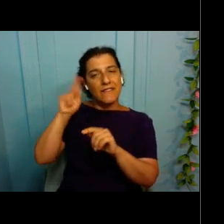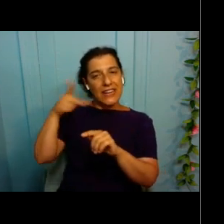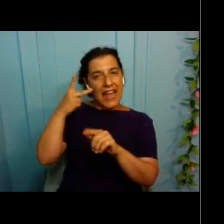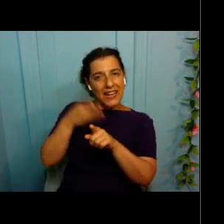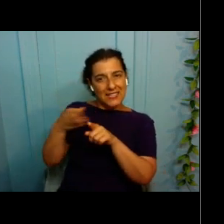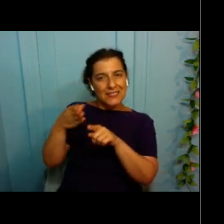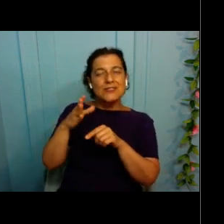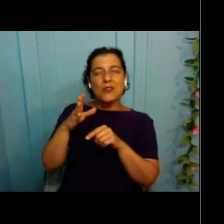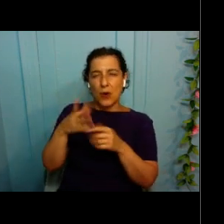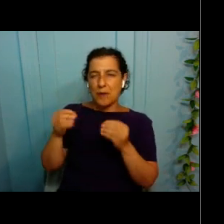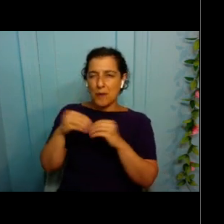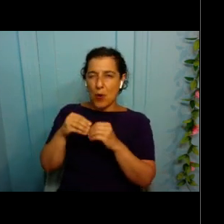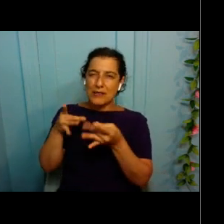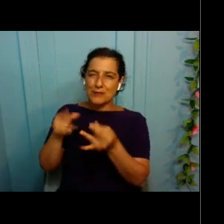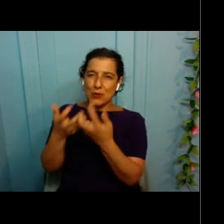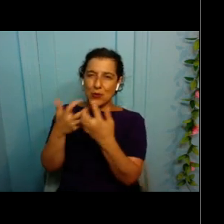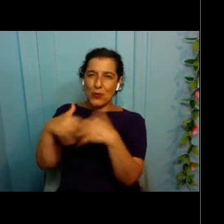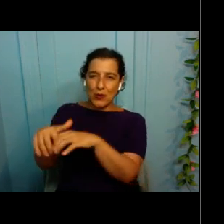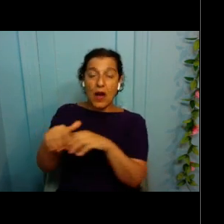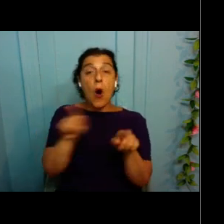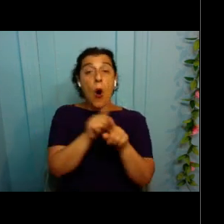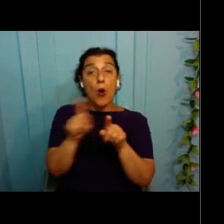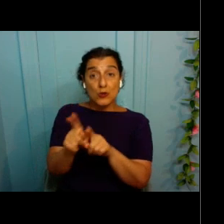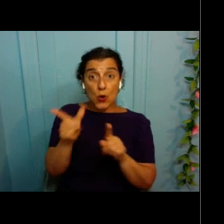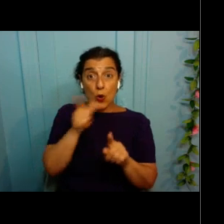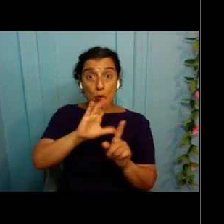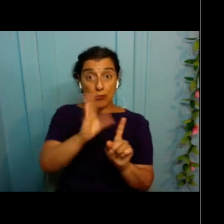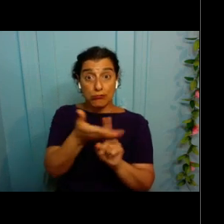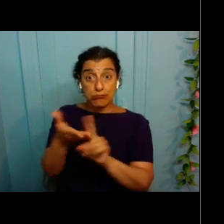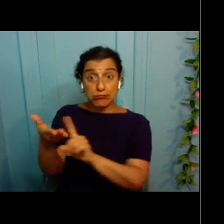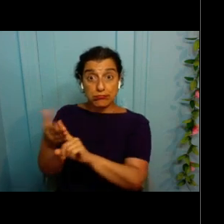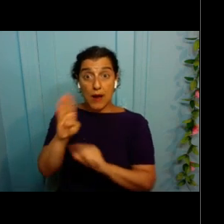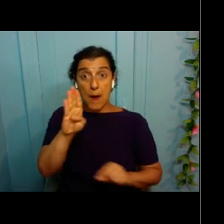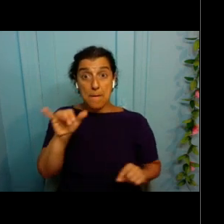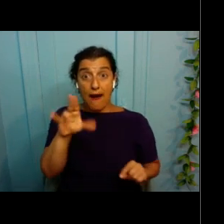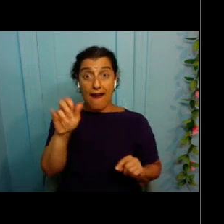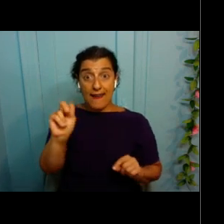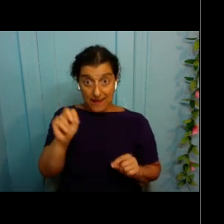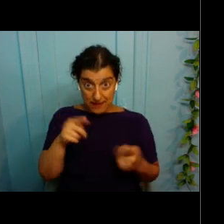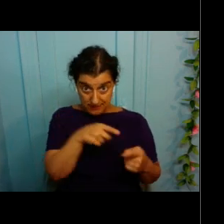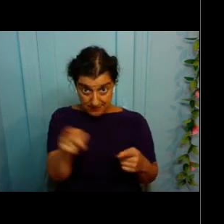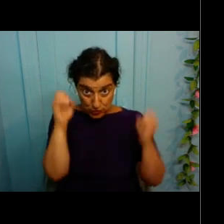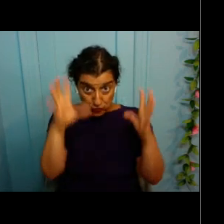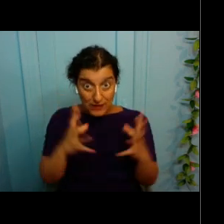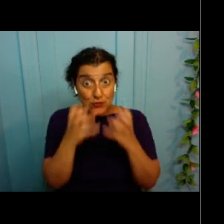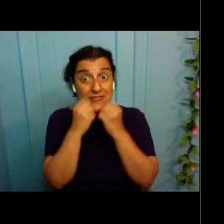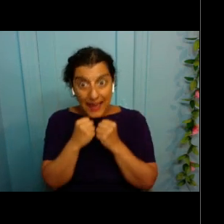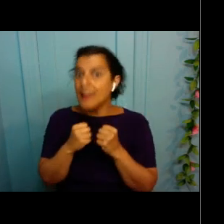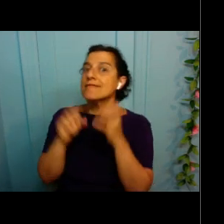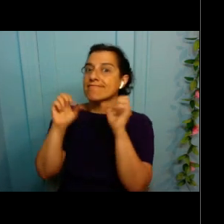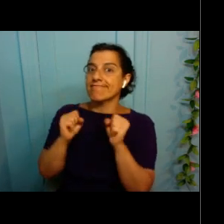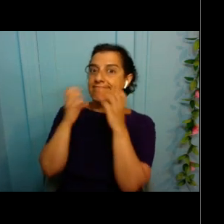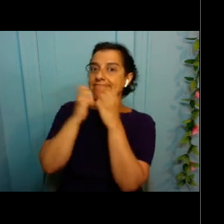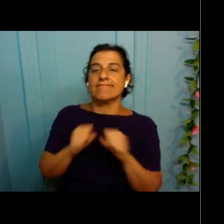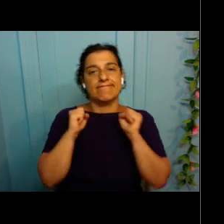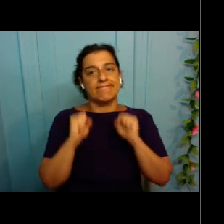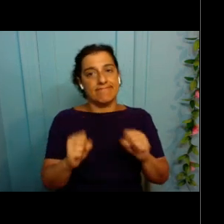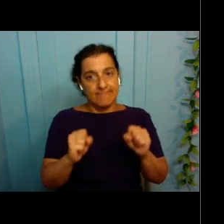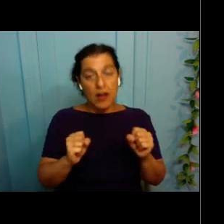smoother. Buy-in matters. You want the instructors to care, and luckily we had instructors and an entire